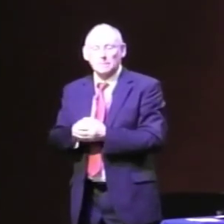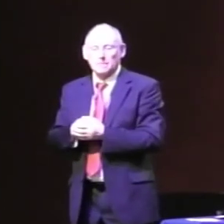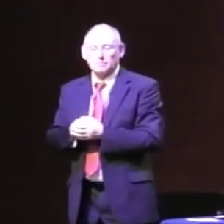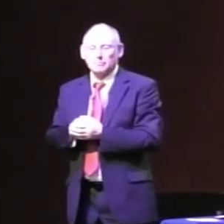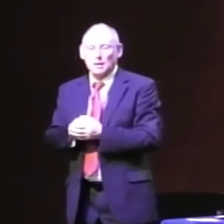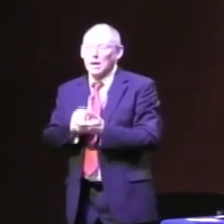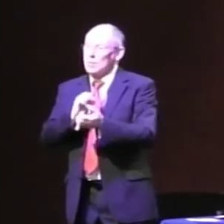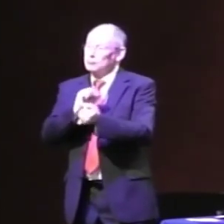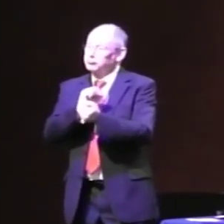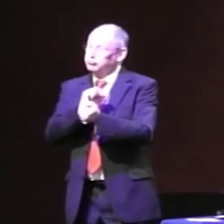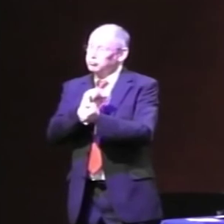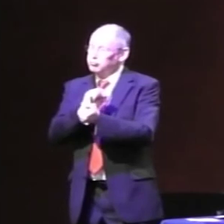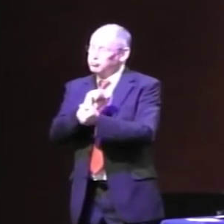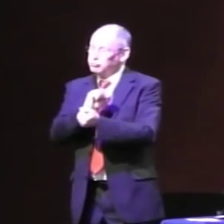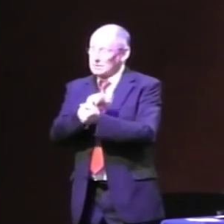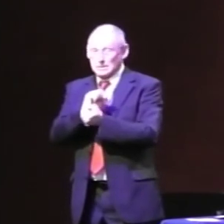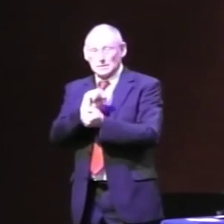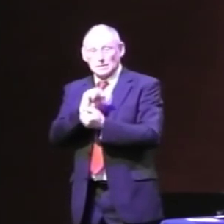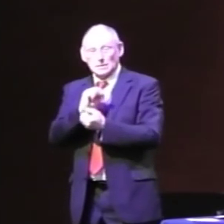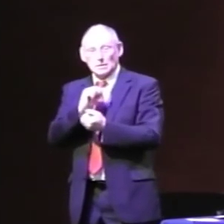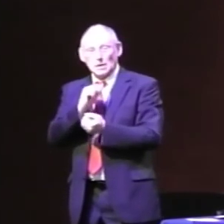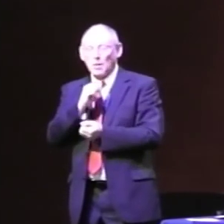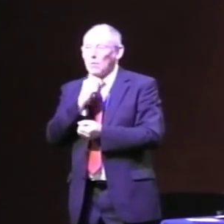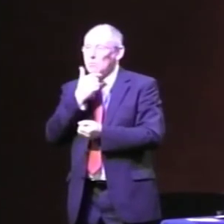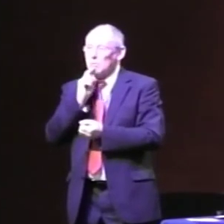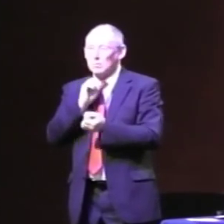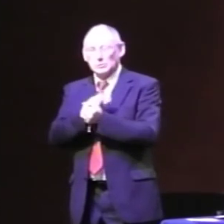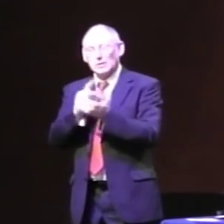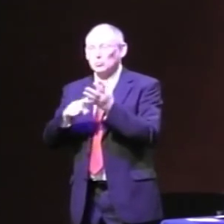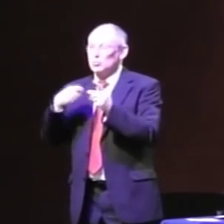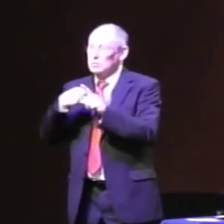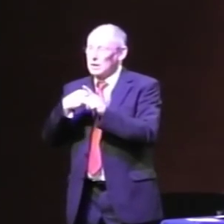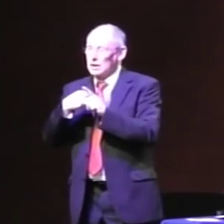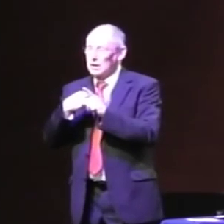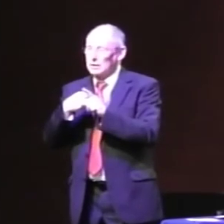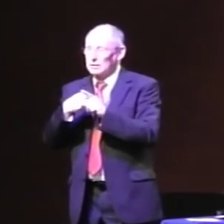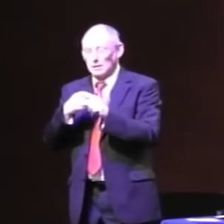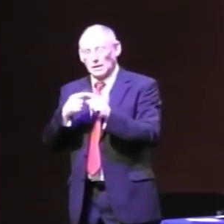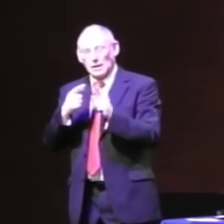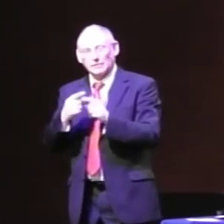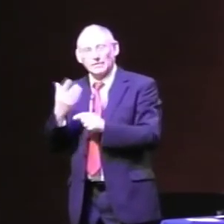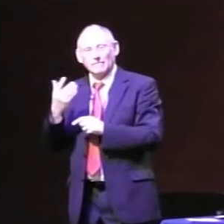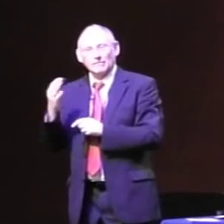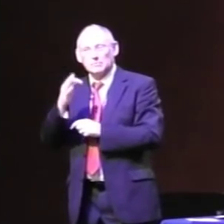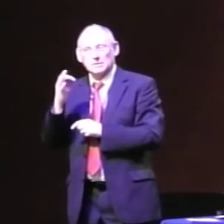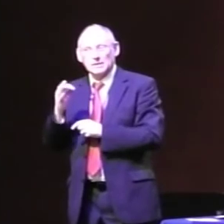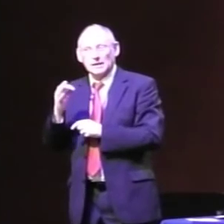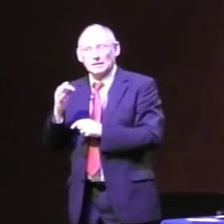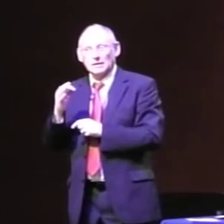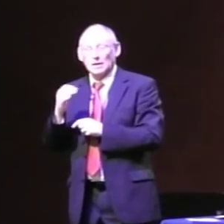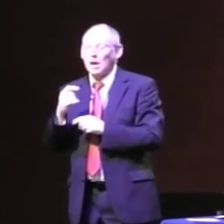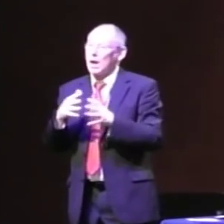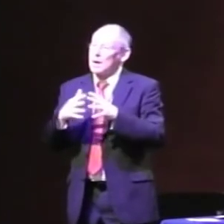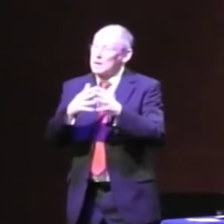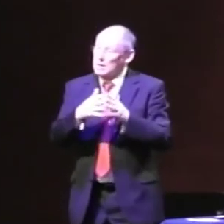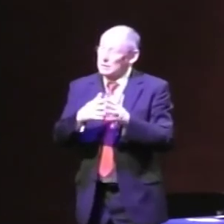Prisons, the populations of prisons in the UK is 15%. In the USA,